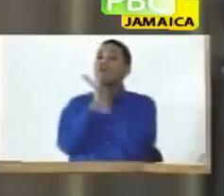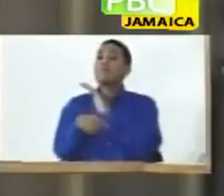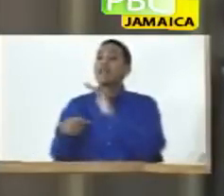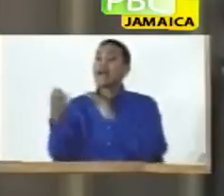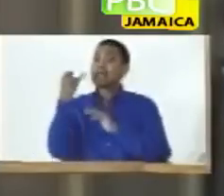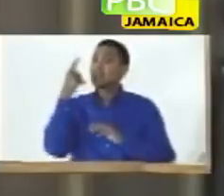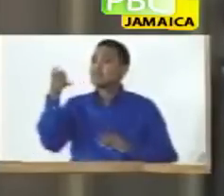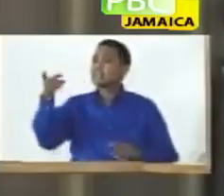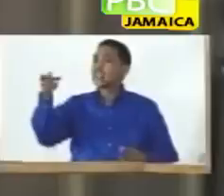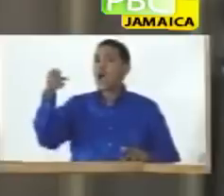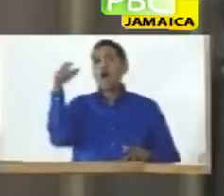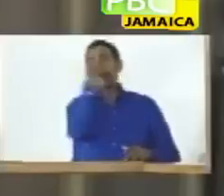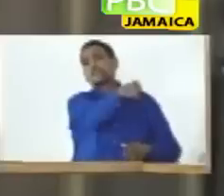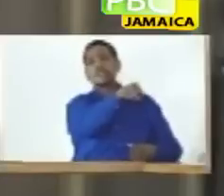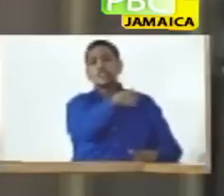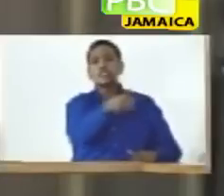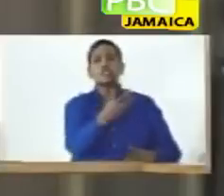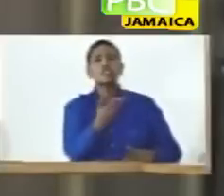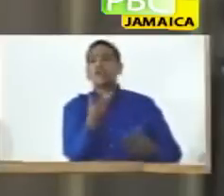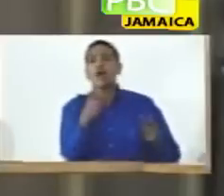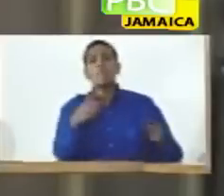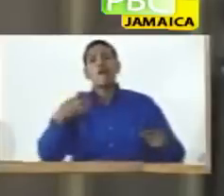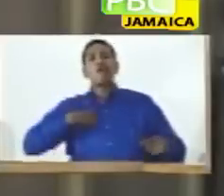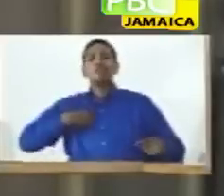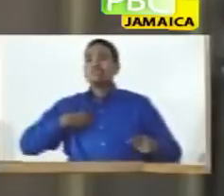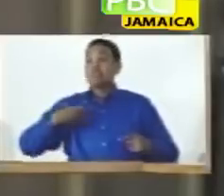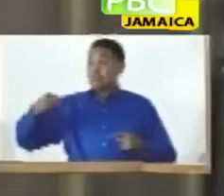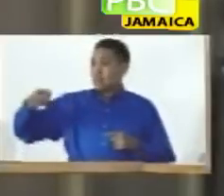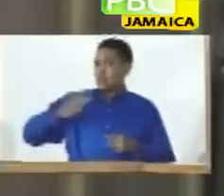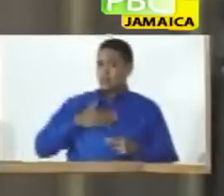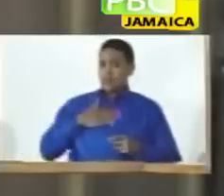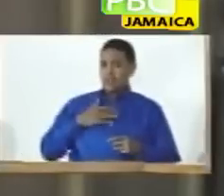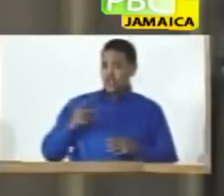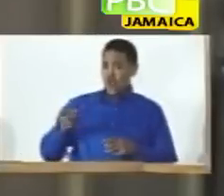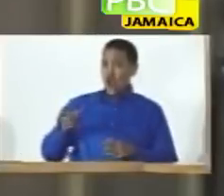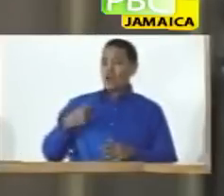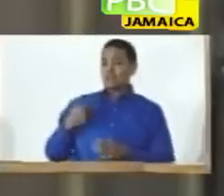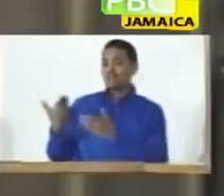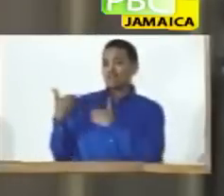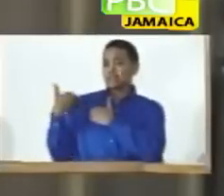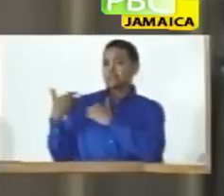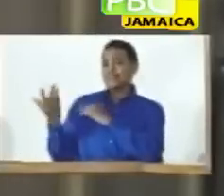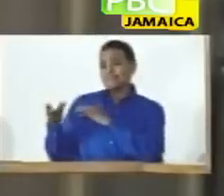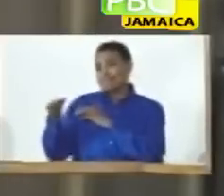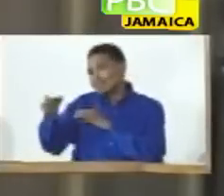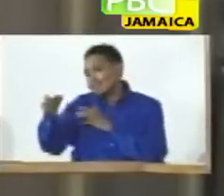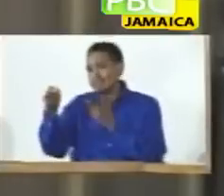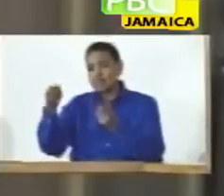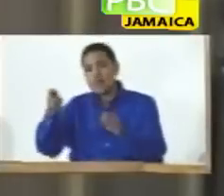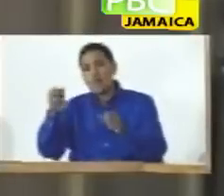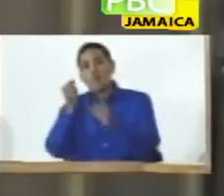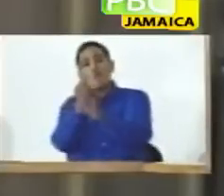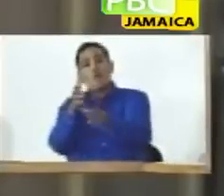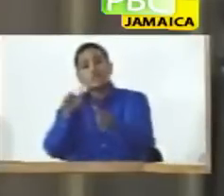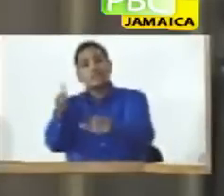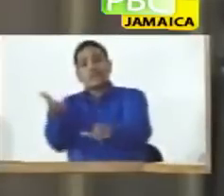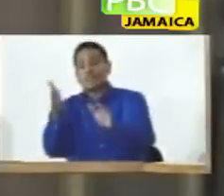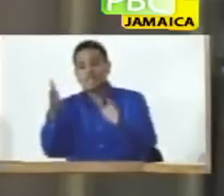liability for an owner of a dog that attacks, injures, or causes the death of a